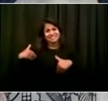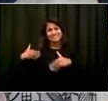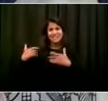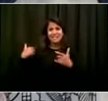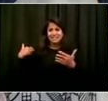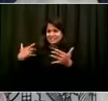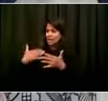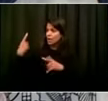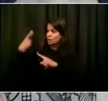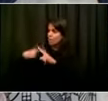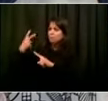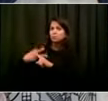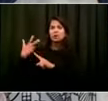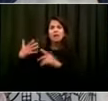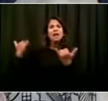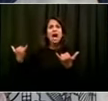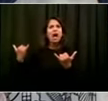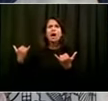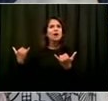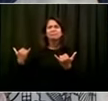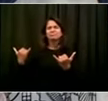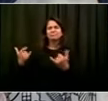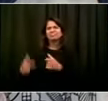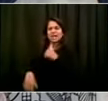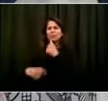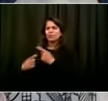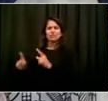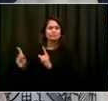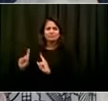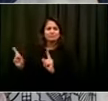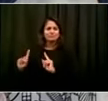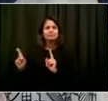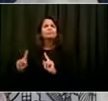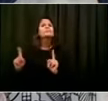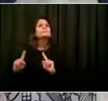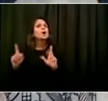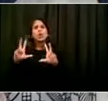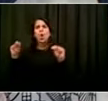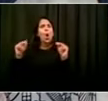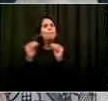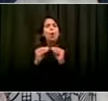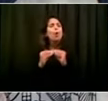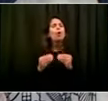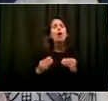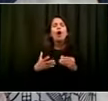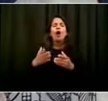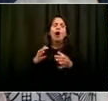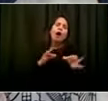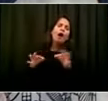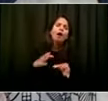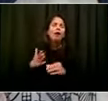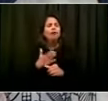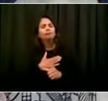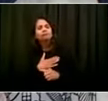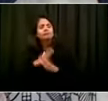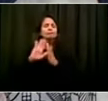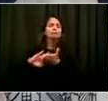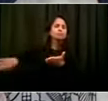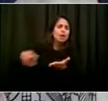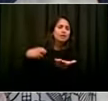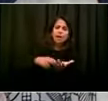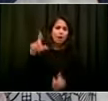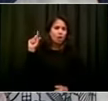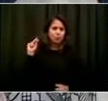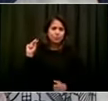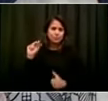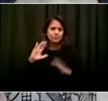seems also that way in several of the suburban counties. It's time now for the kinds of restrictions that got us out of an